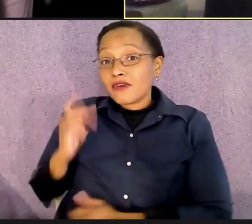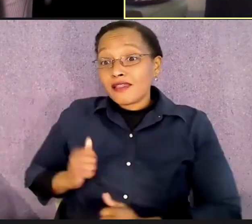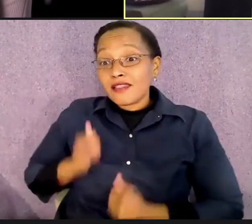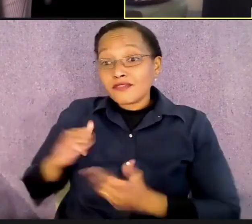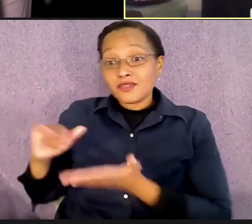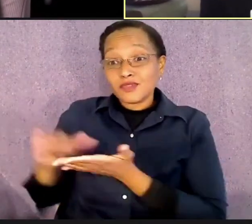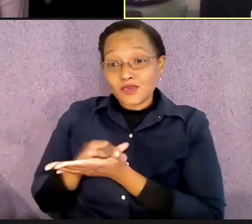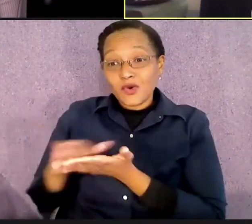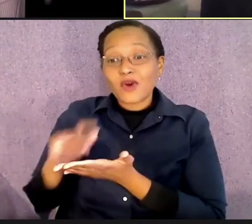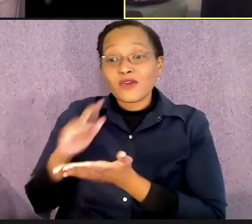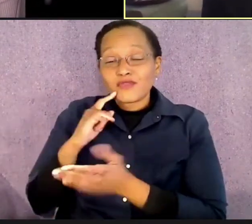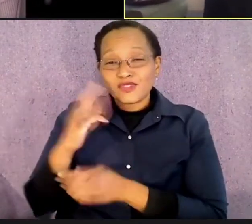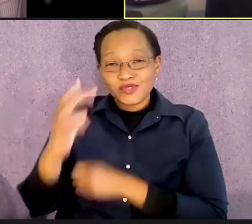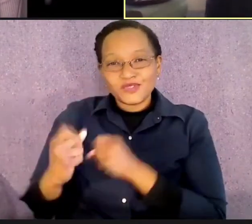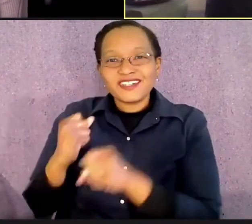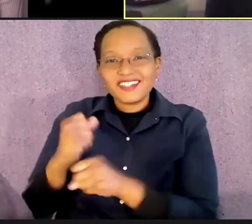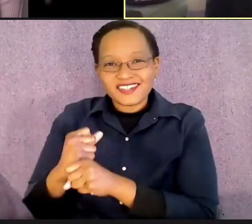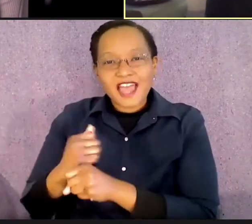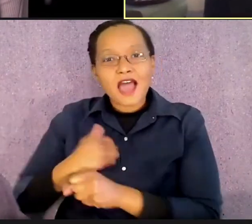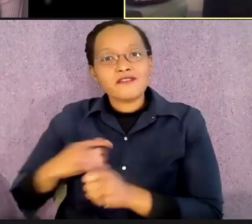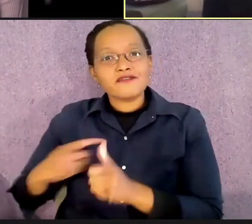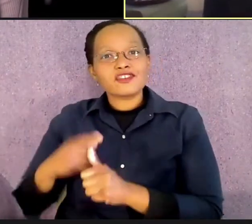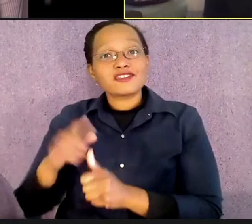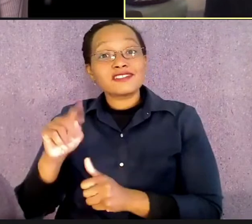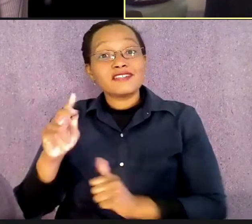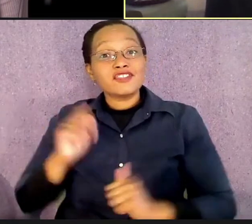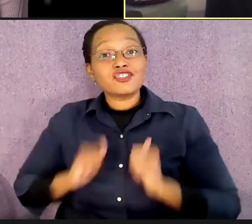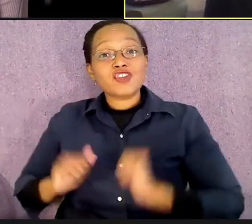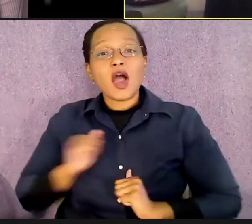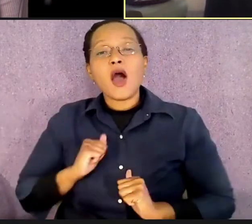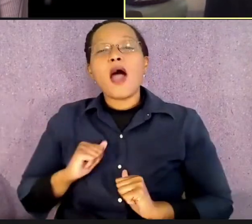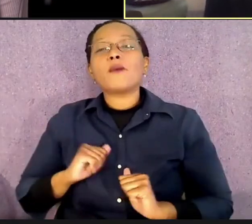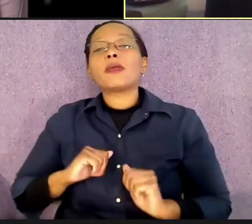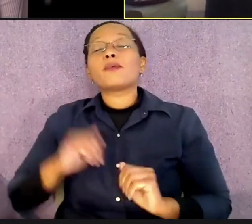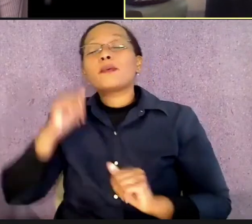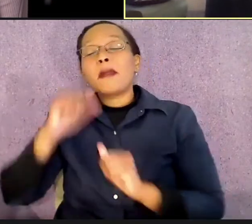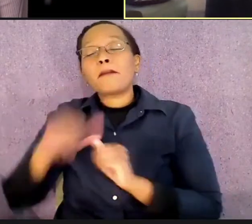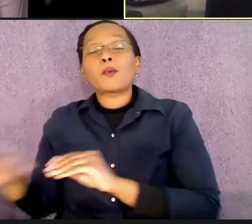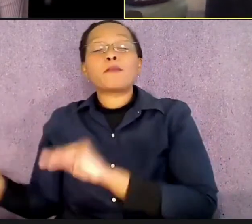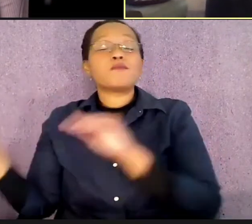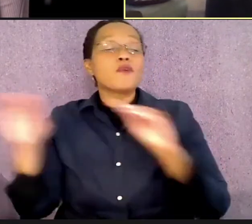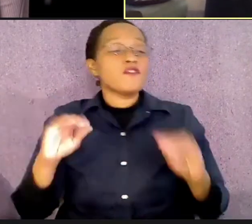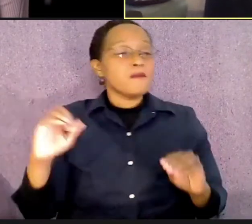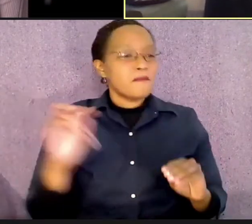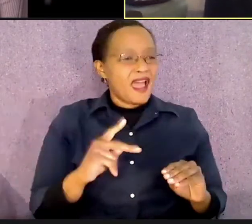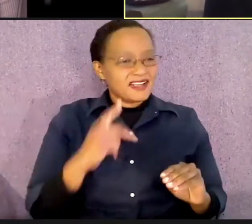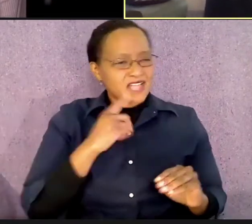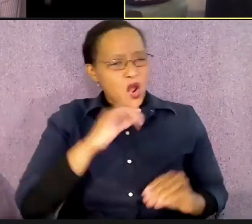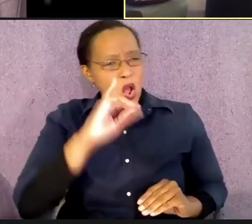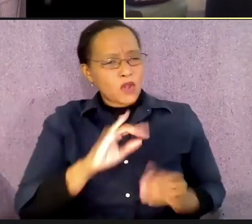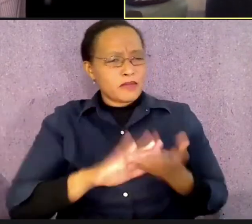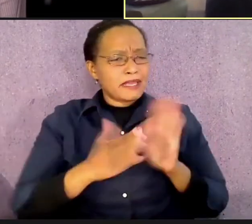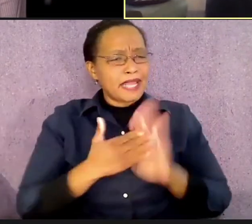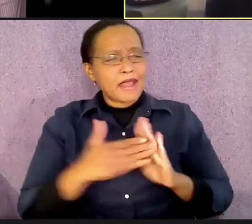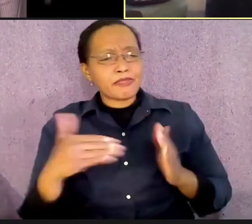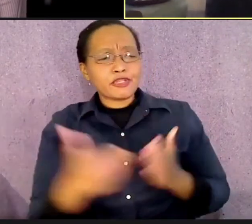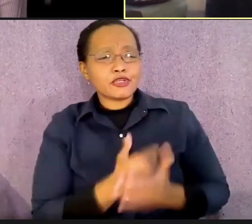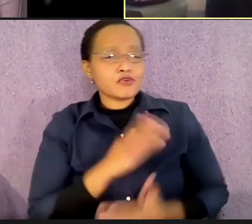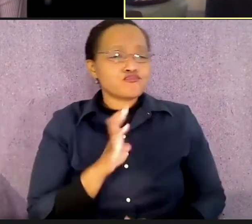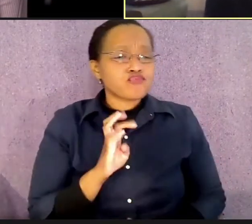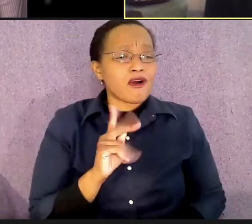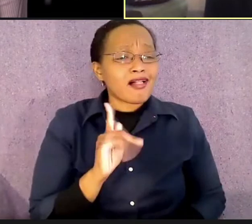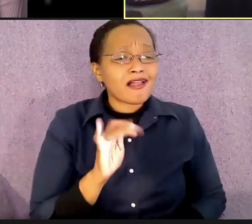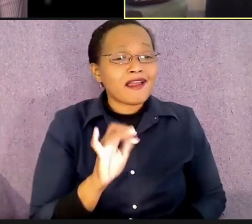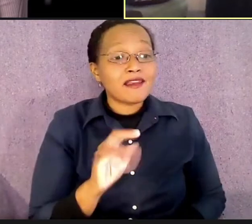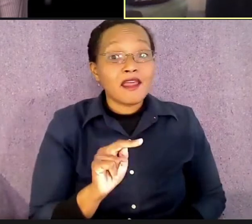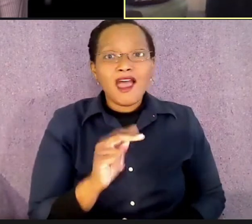show, and we moved back and saw all this stuff about Oakland being the new Brooklyn. And it was like, Oakland doesn't need to be the new Brooklyn. Oakland is doing